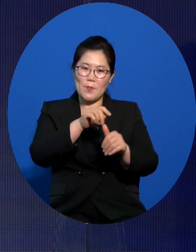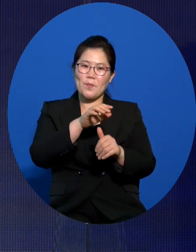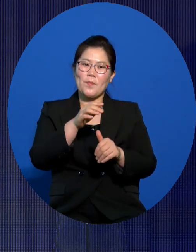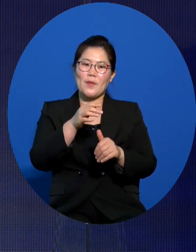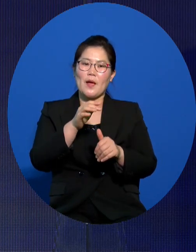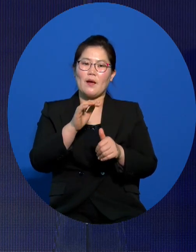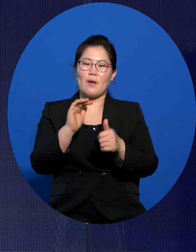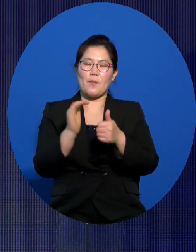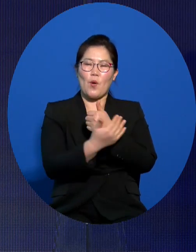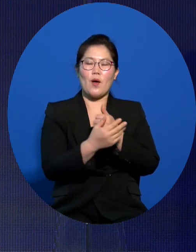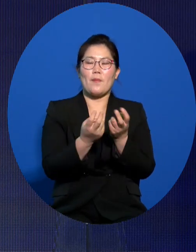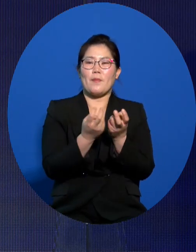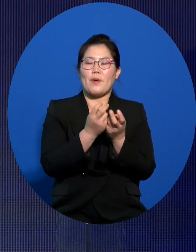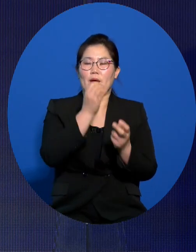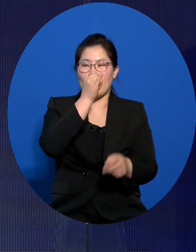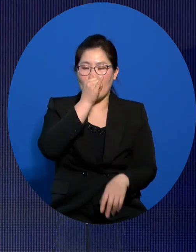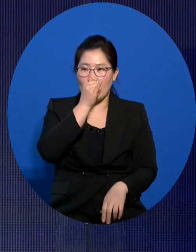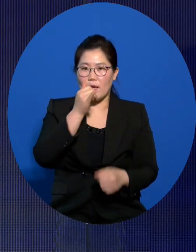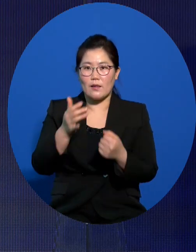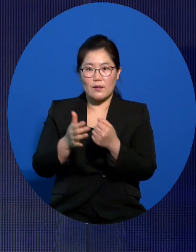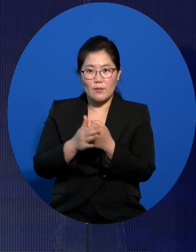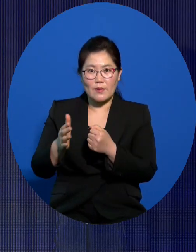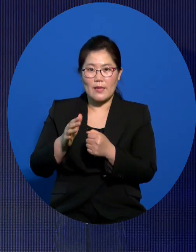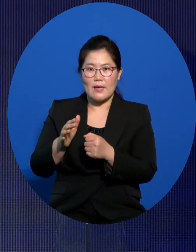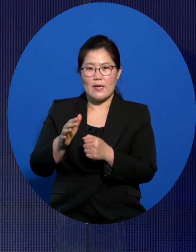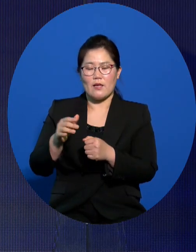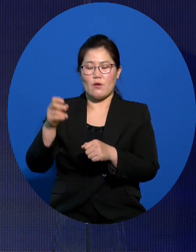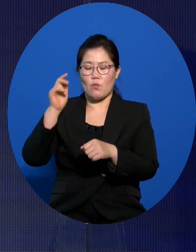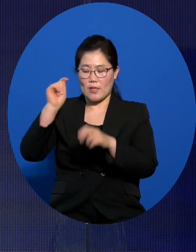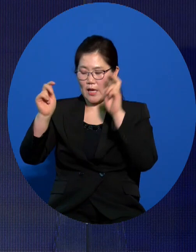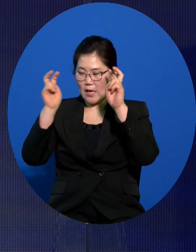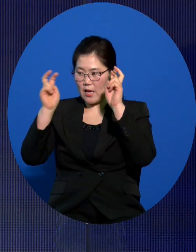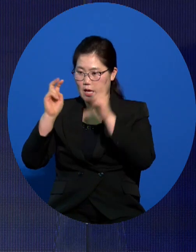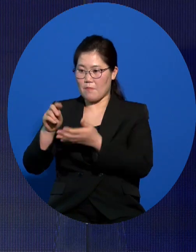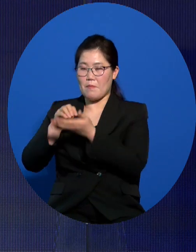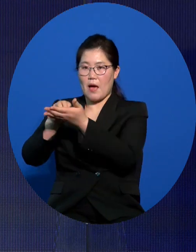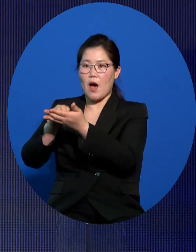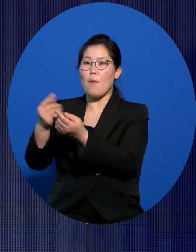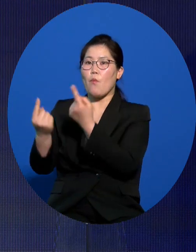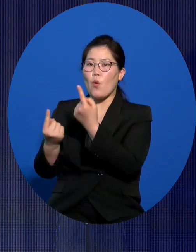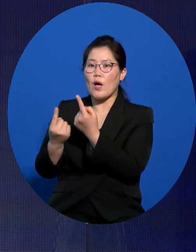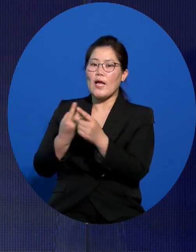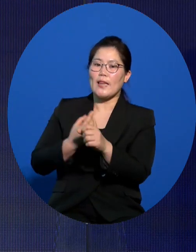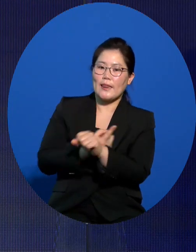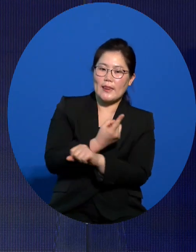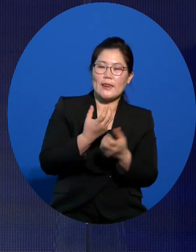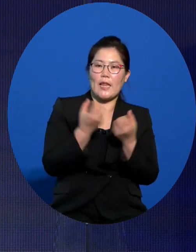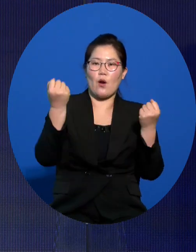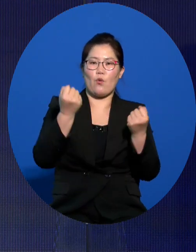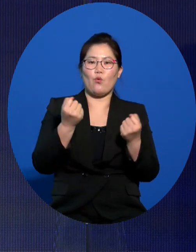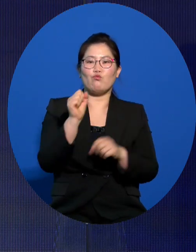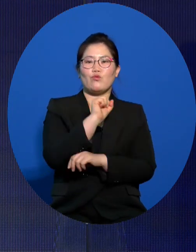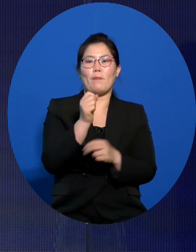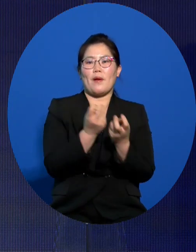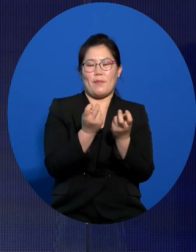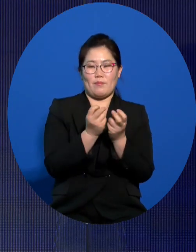the regulation sandbox was implemented and the Passenger Act was